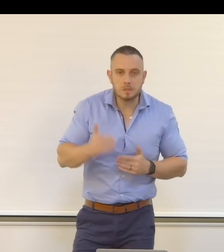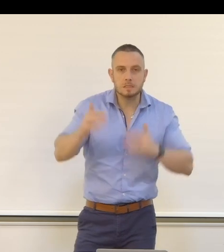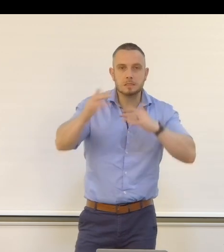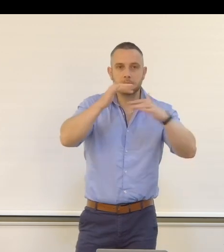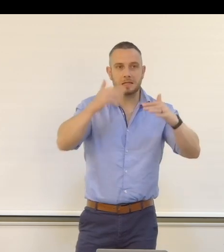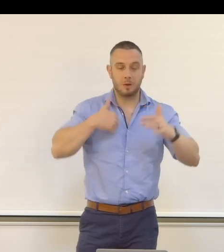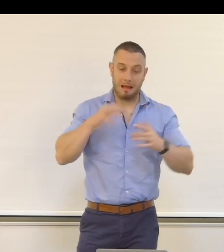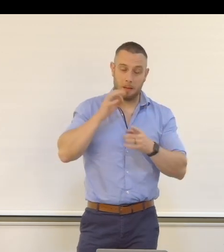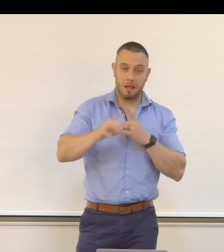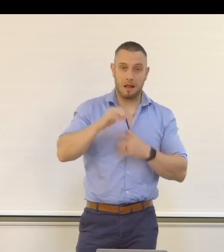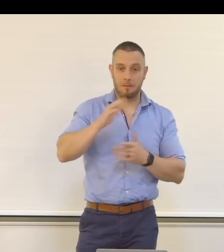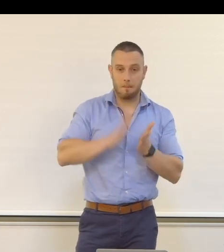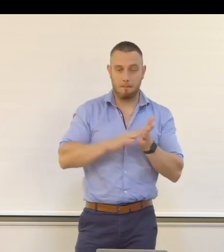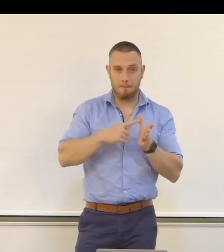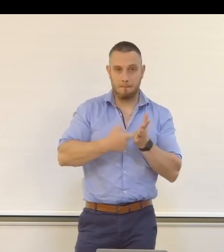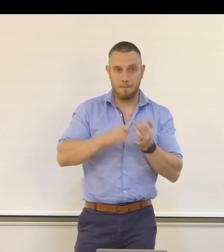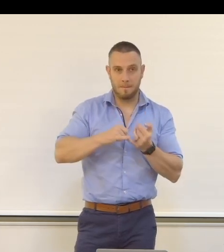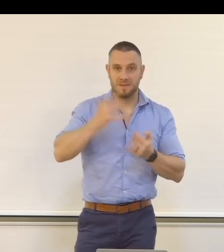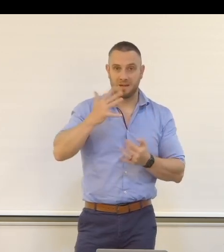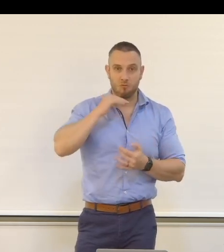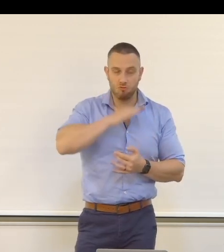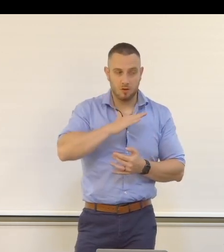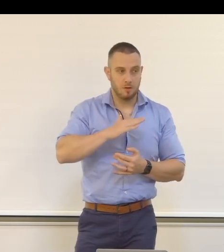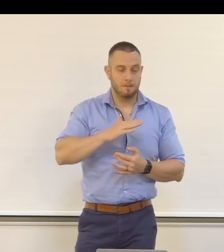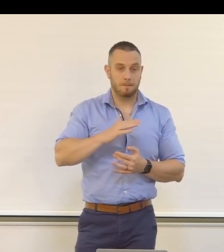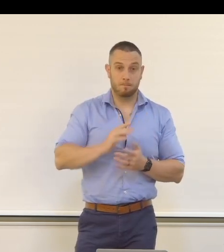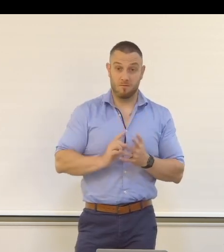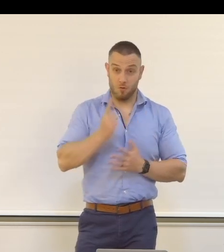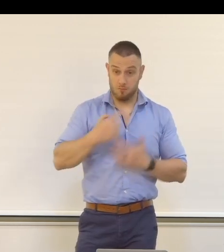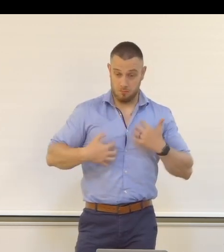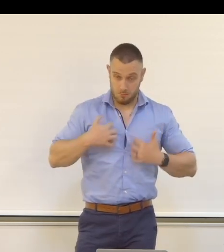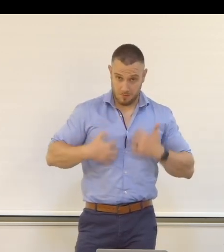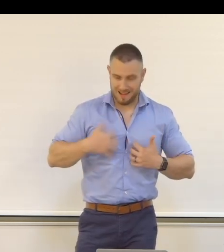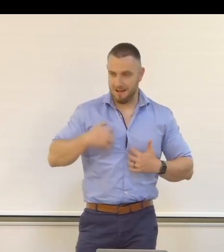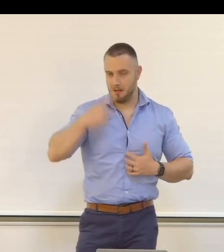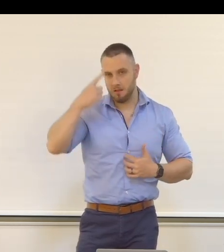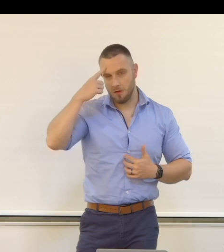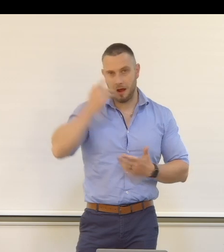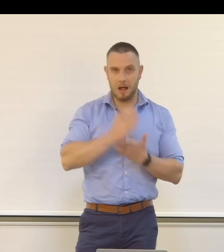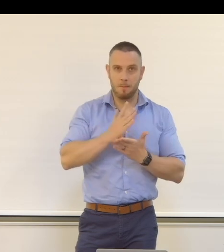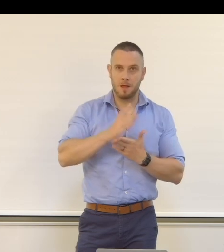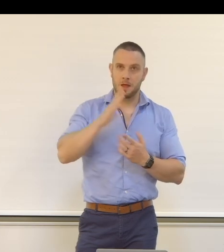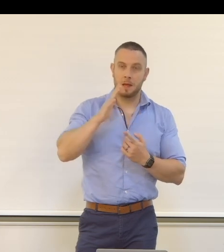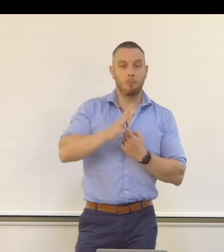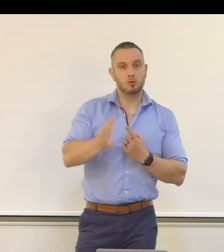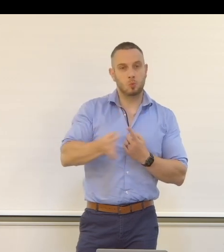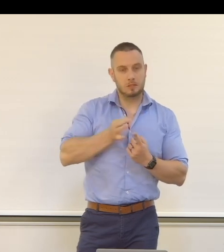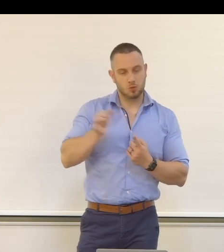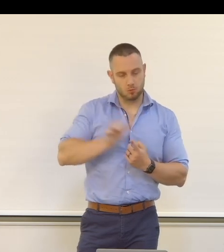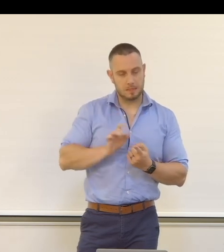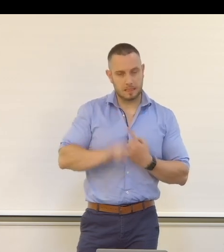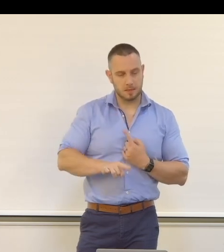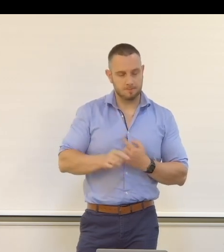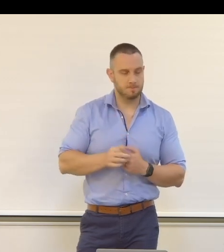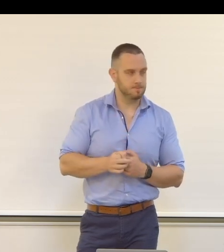for Mars500, I had two motivations. The first is that I believed it was an important question that needed to be answered,